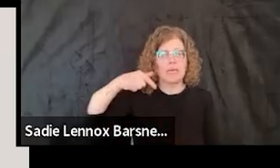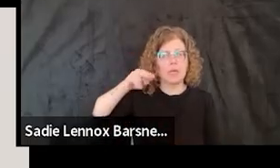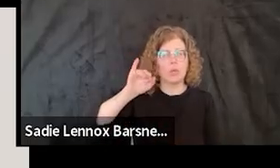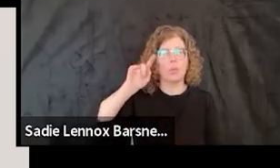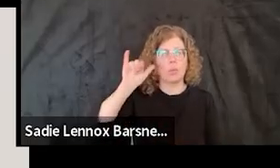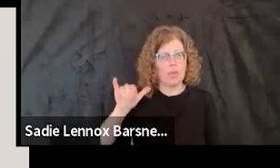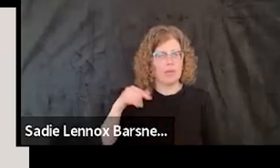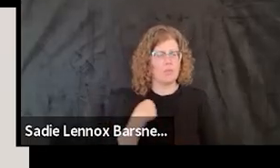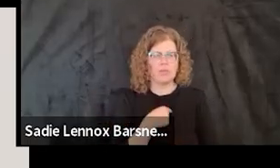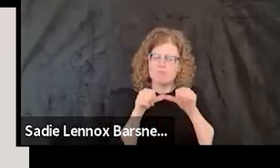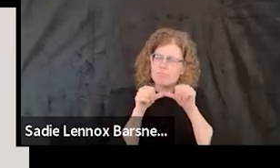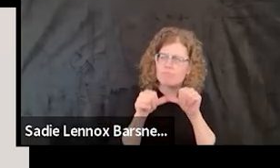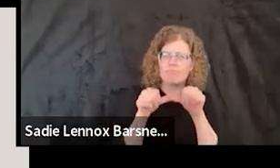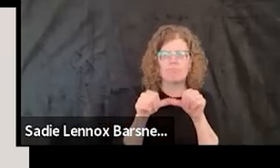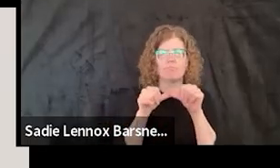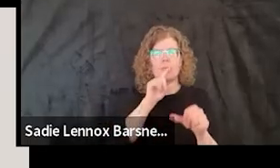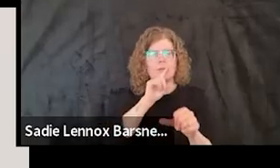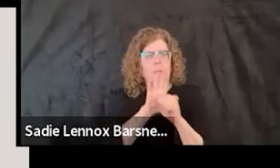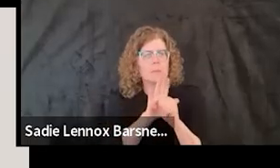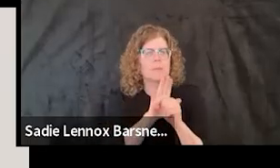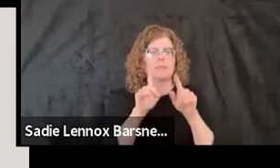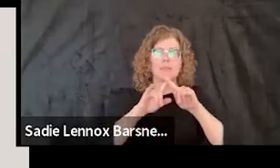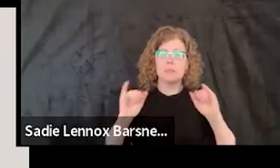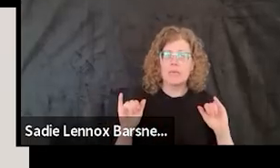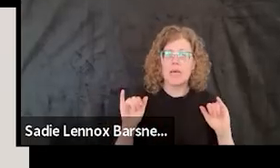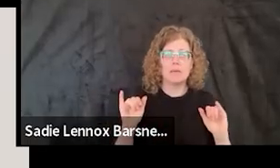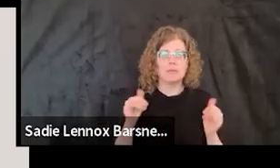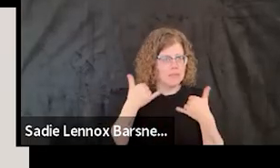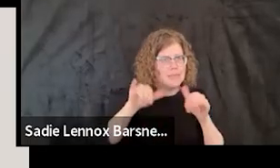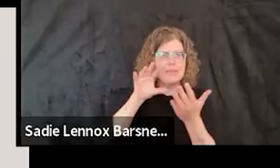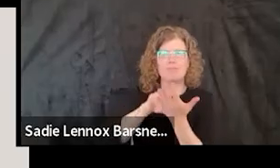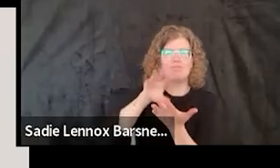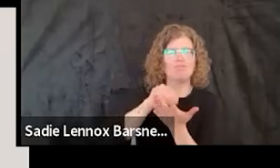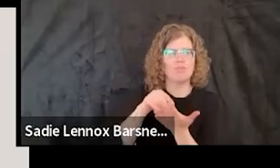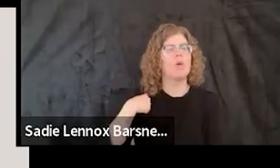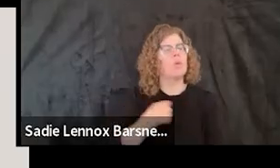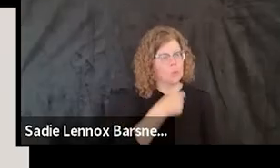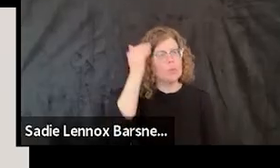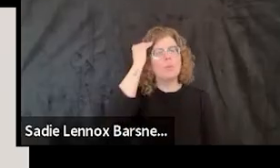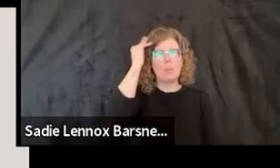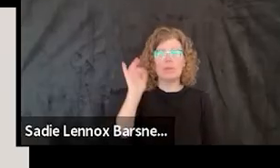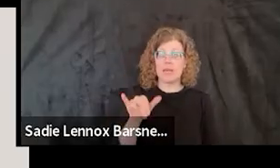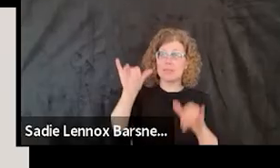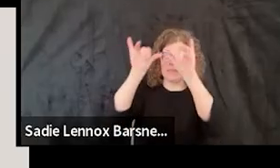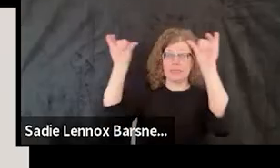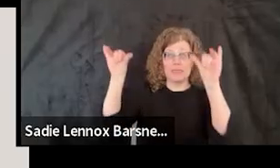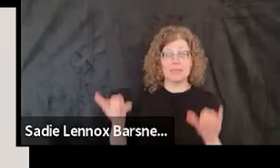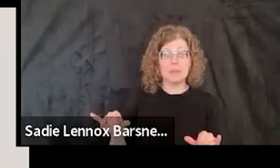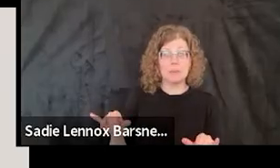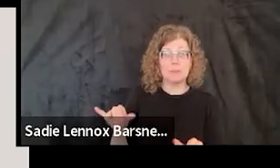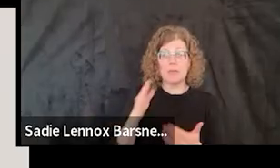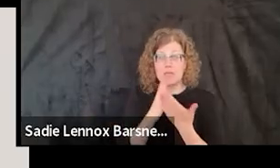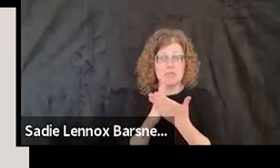learning journey. It's important to acknowledge that systems like granting and public funding are usually designed in